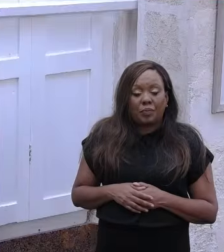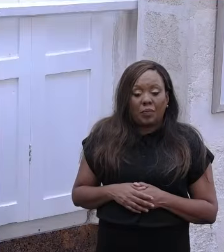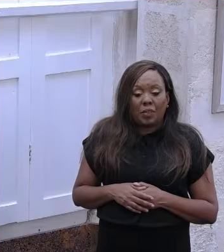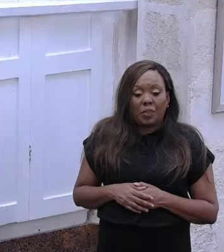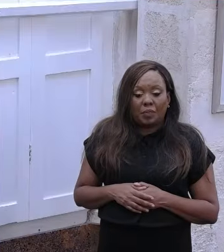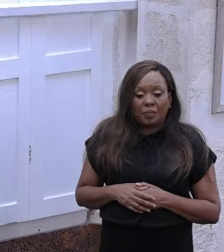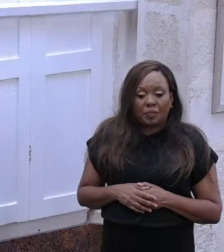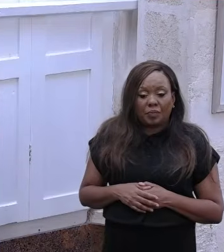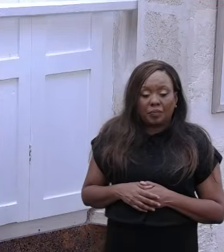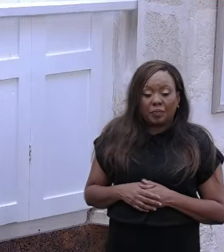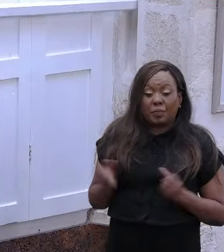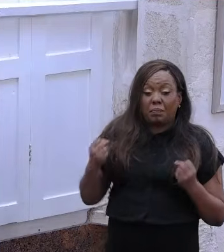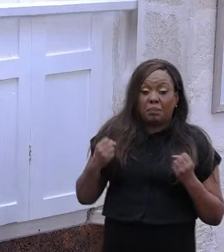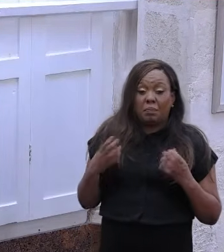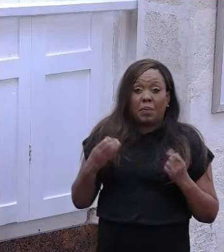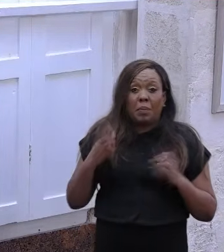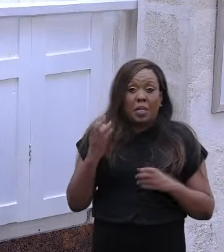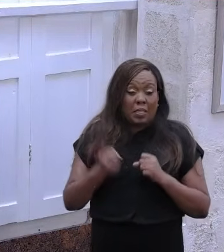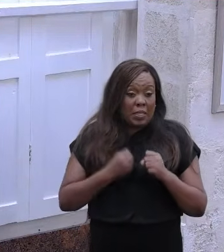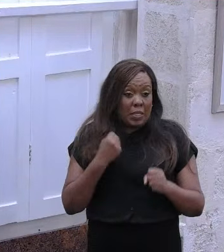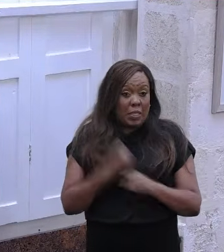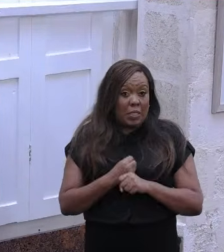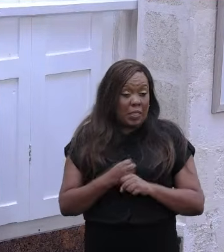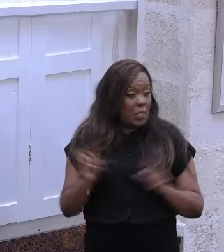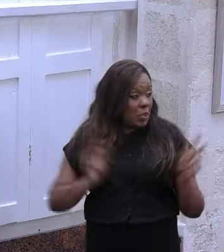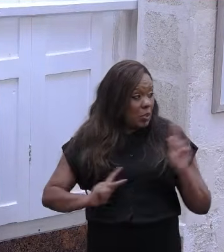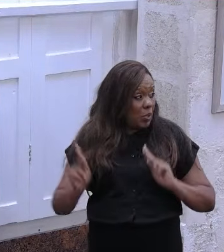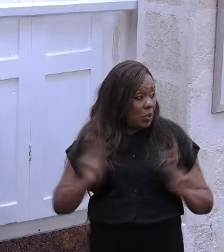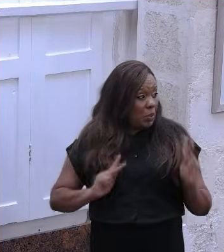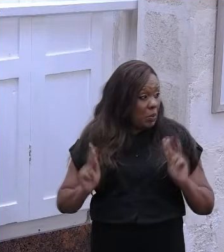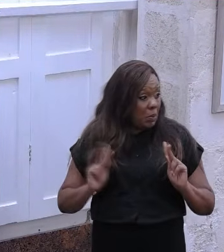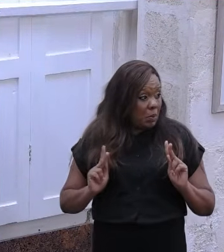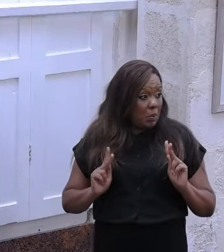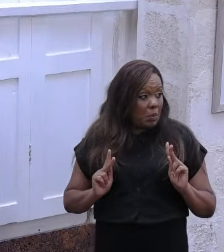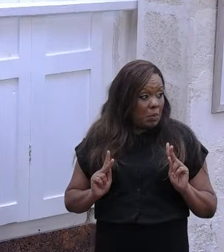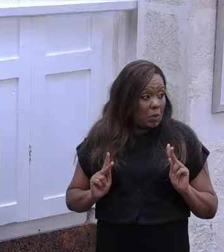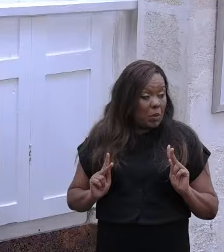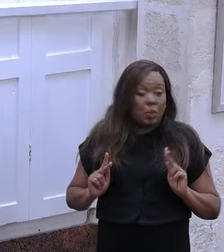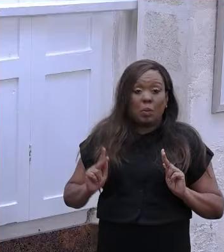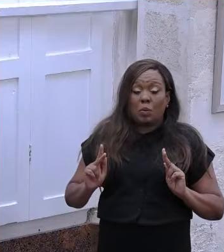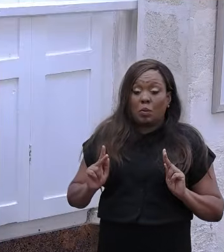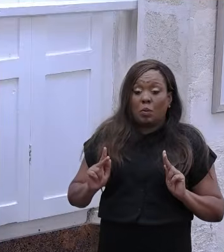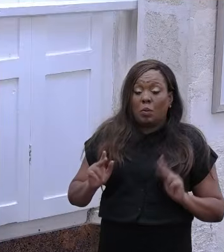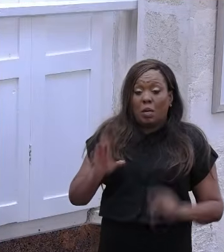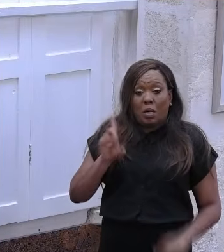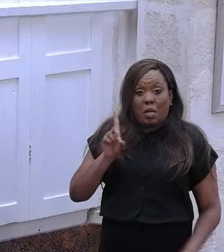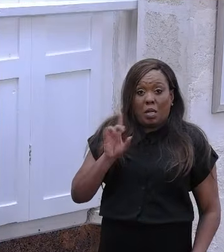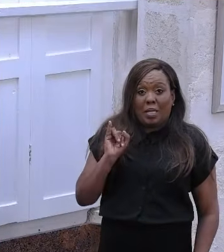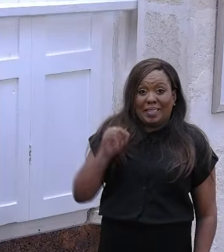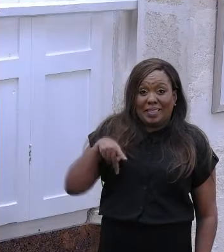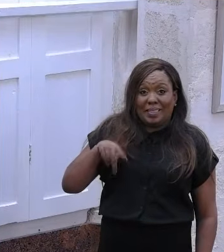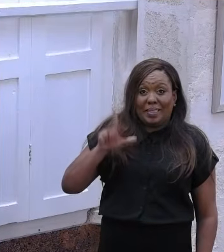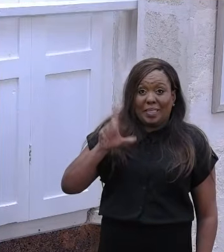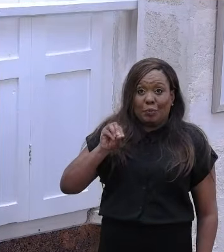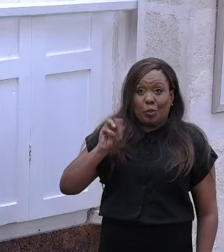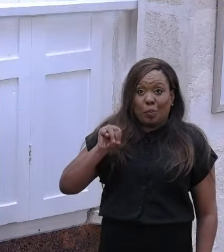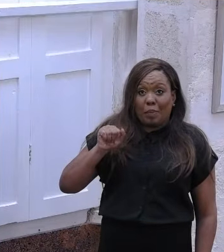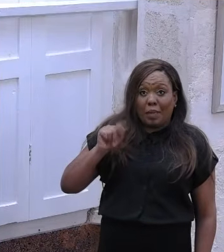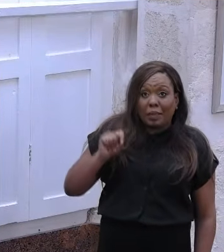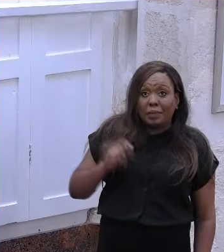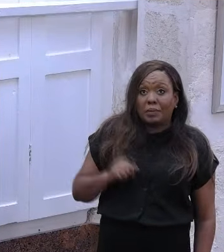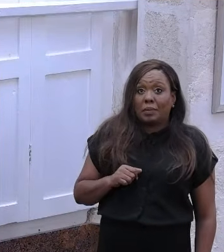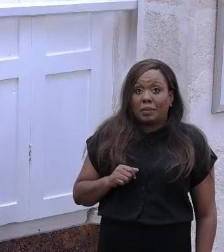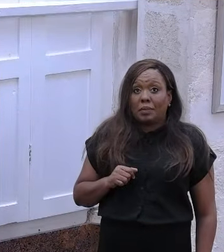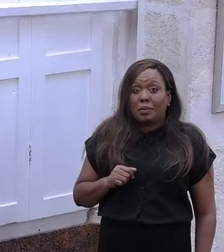many decades, persons who have been serving the country as diplomat or consular officers overseas